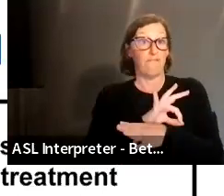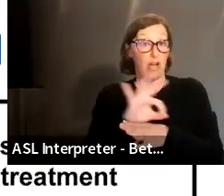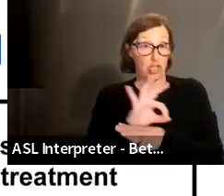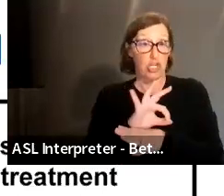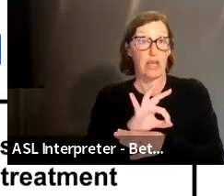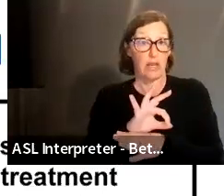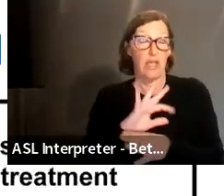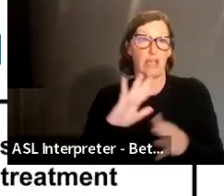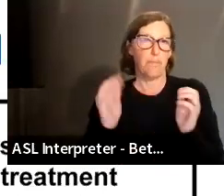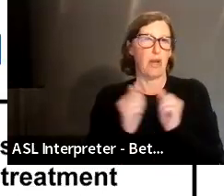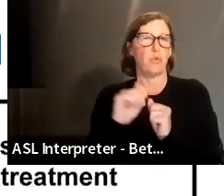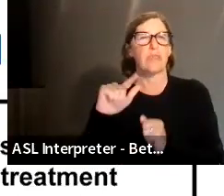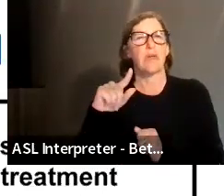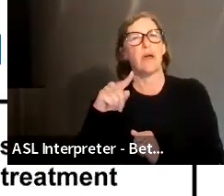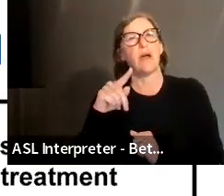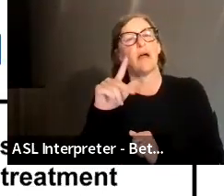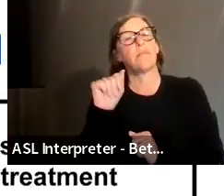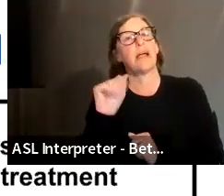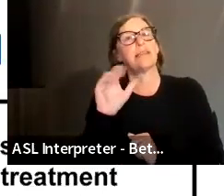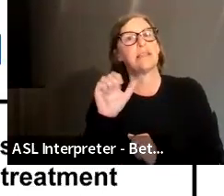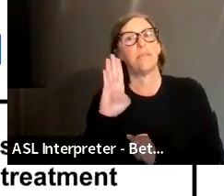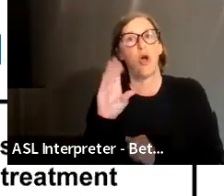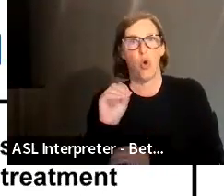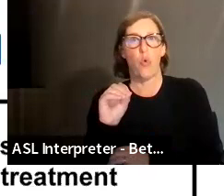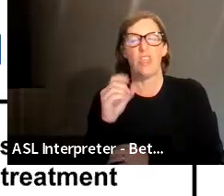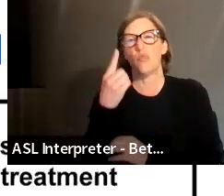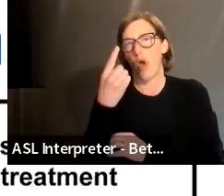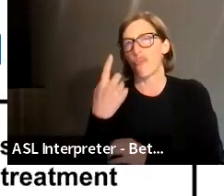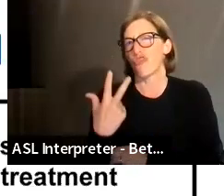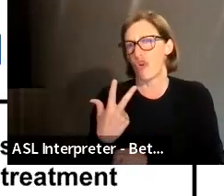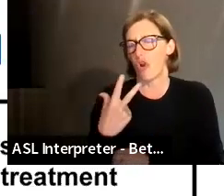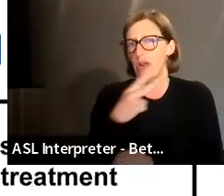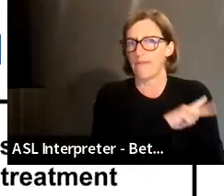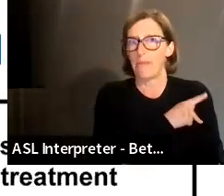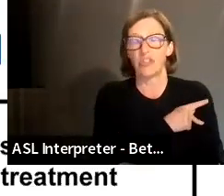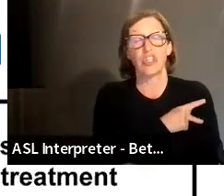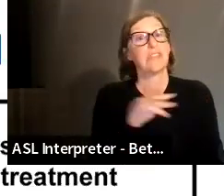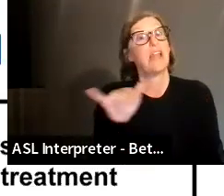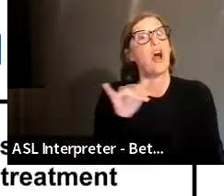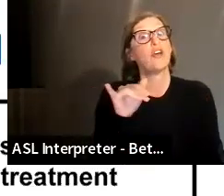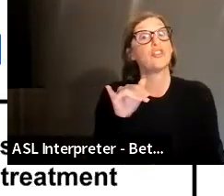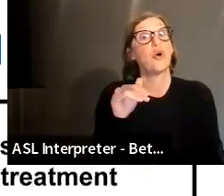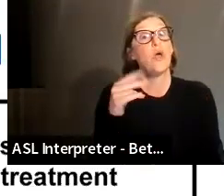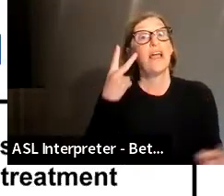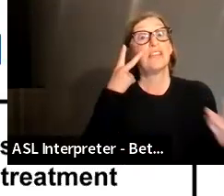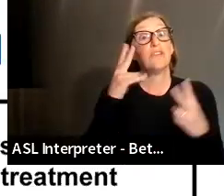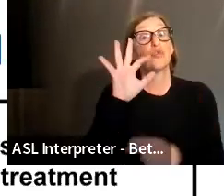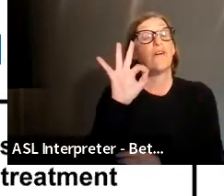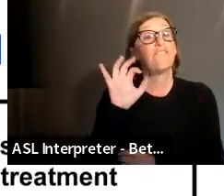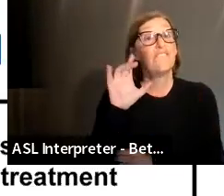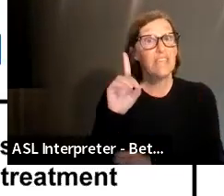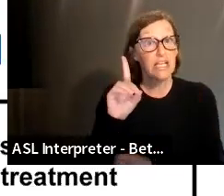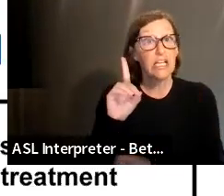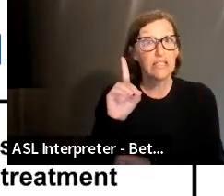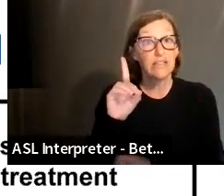of the patients, 30% of the patients, 1/3. And moreover, the visual field in some of them improved